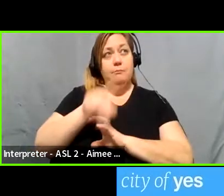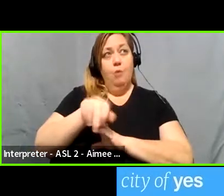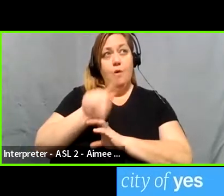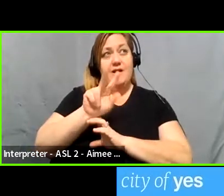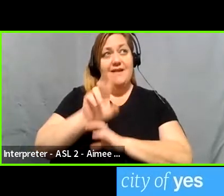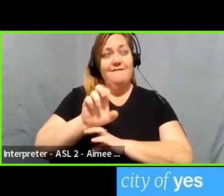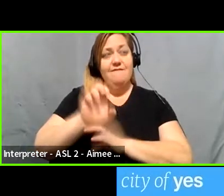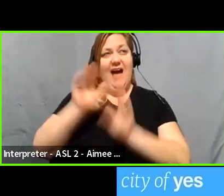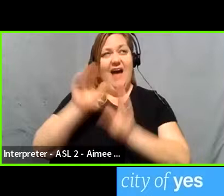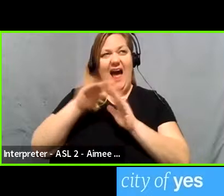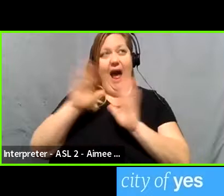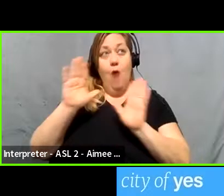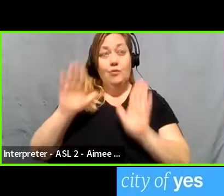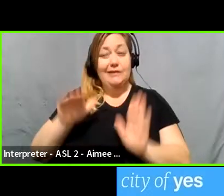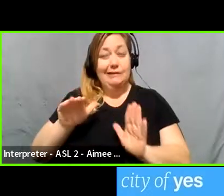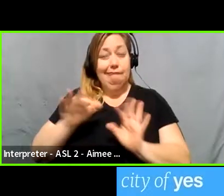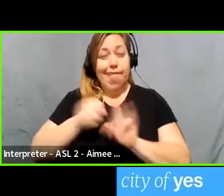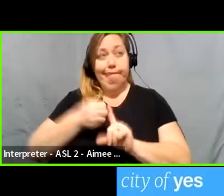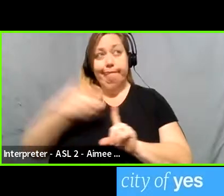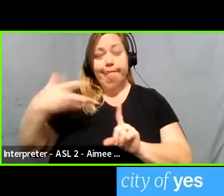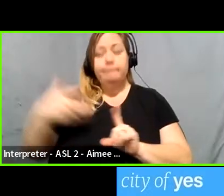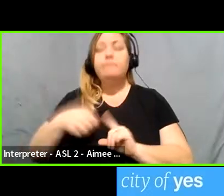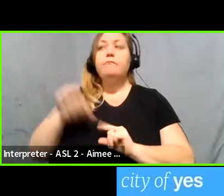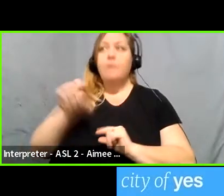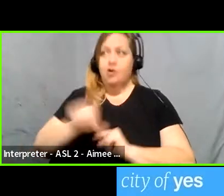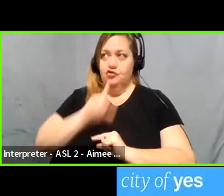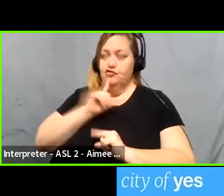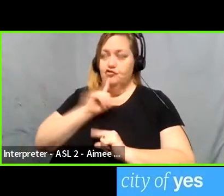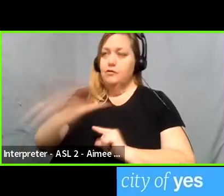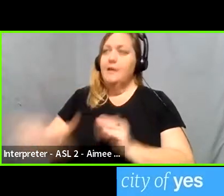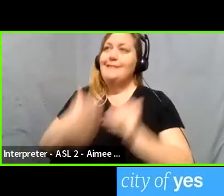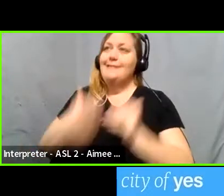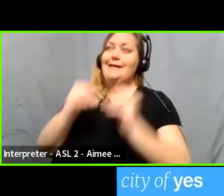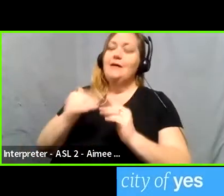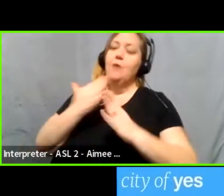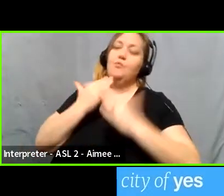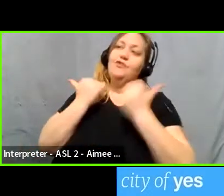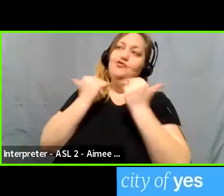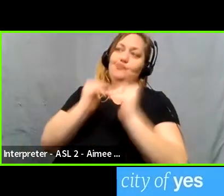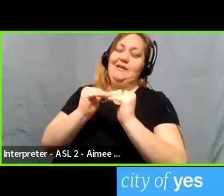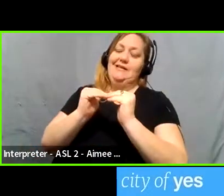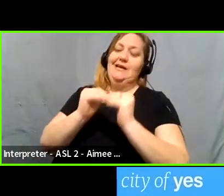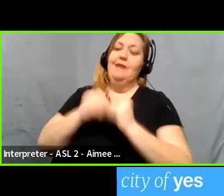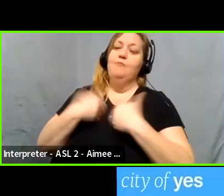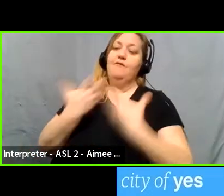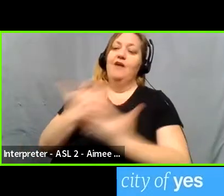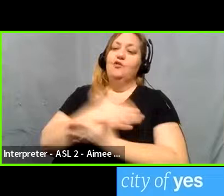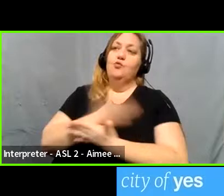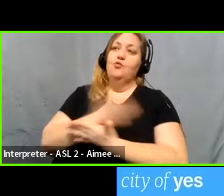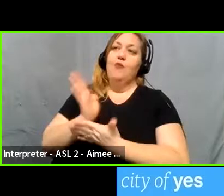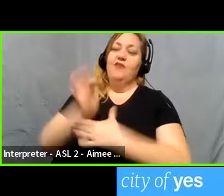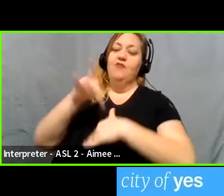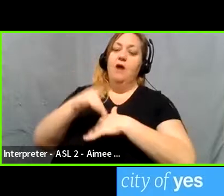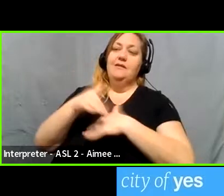Sure. Supportive housing is income-restricted housing that provides a range of on-site services for residents.